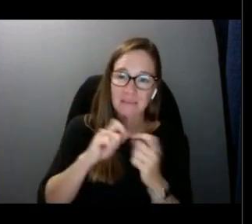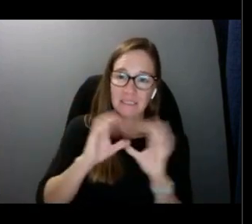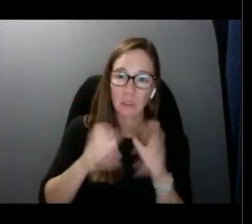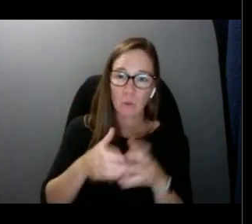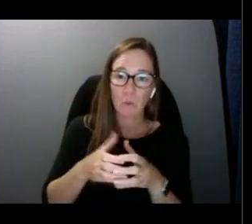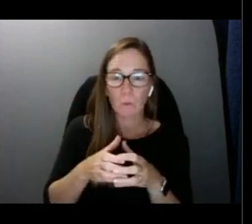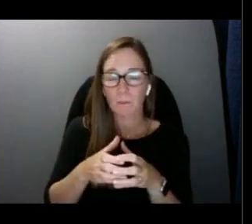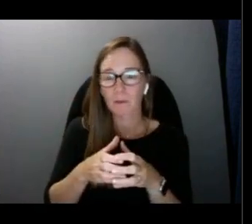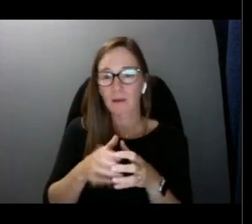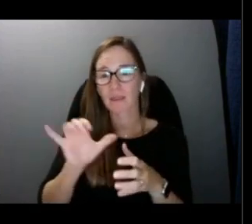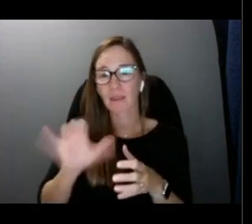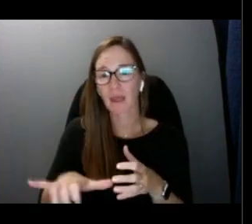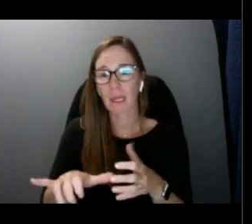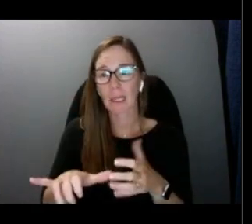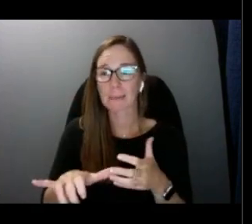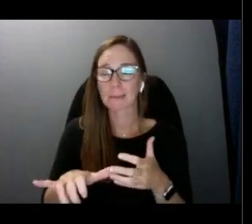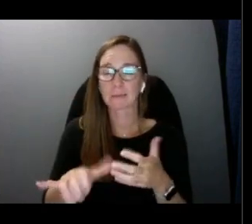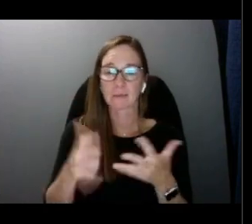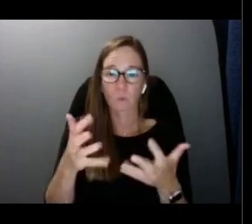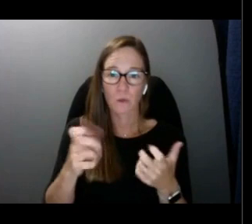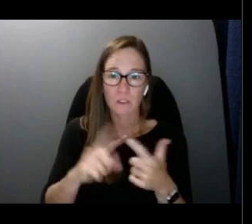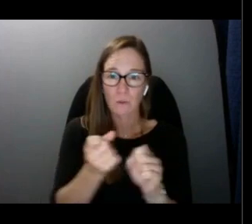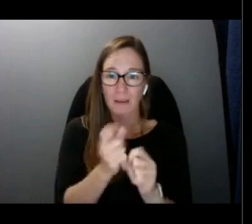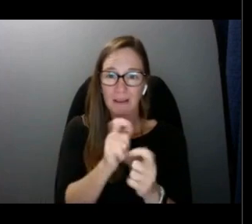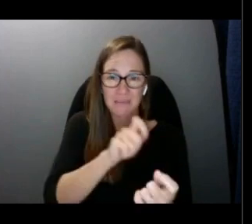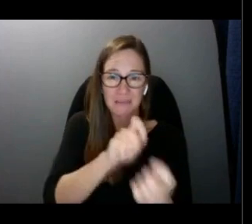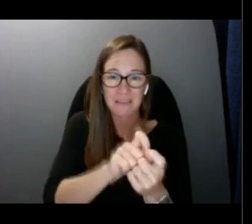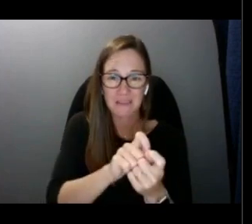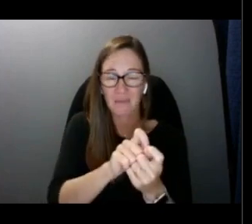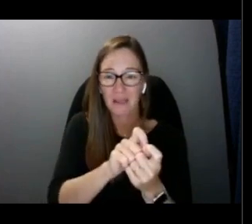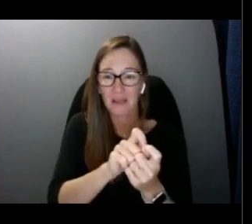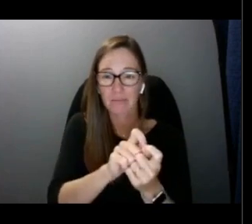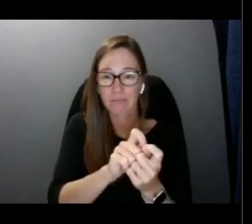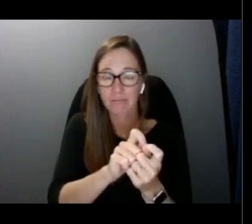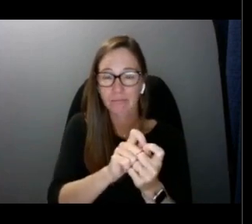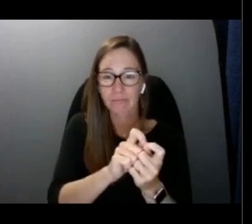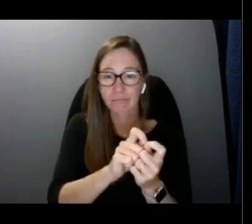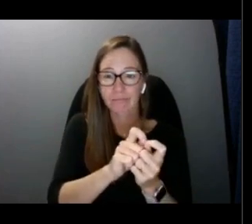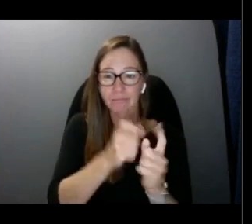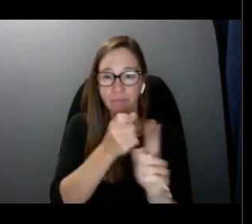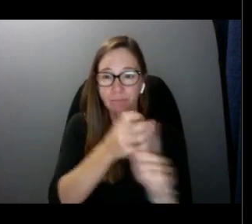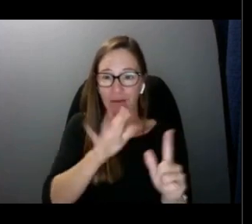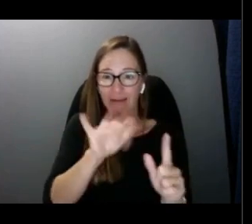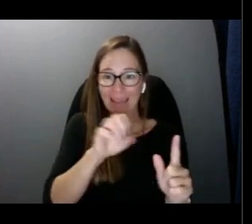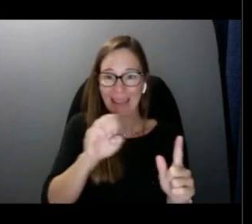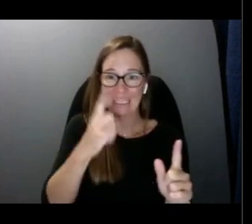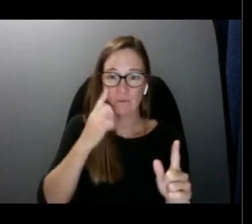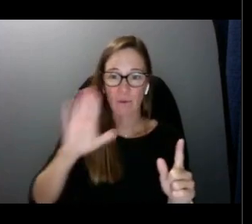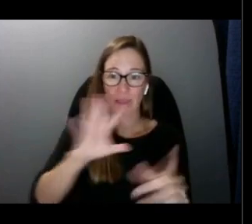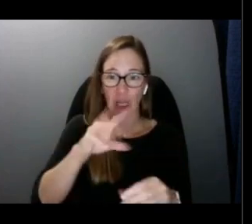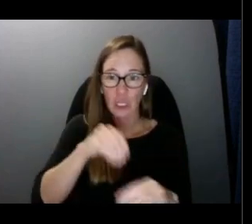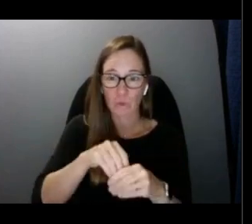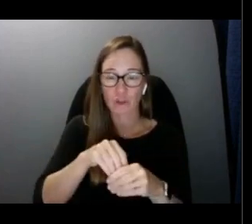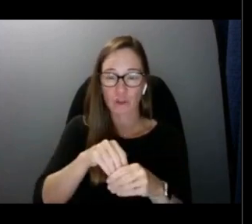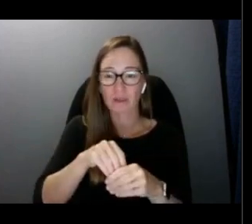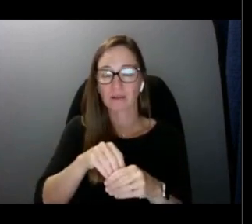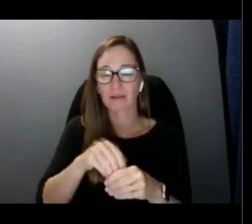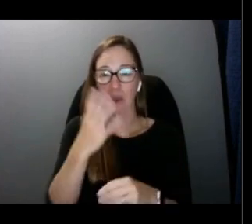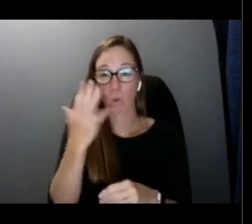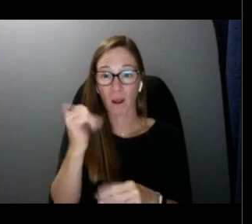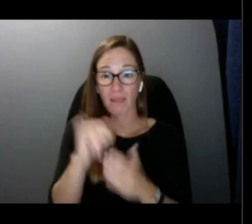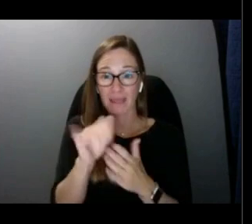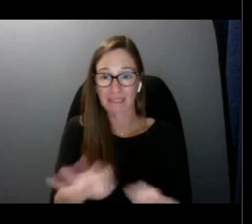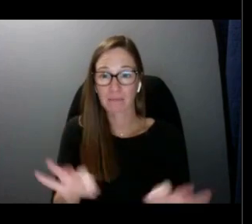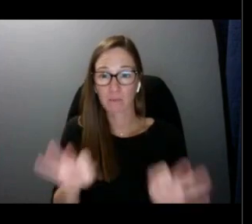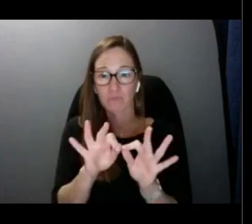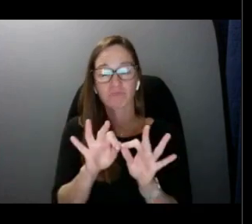that would like to make a specific case for their inclusion and why that is